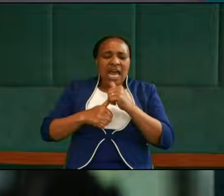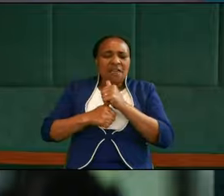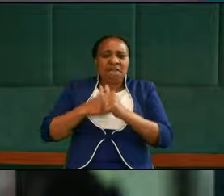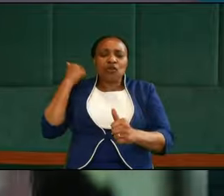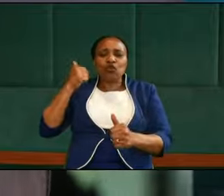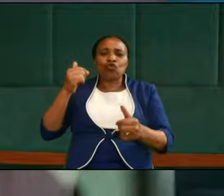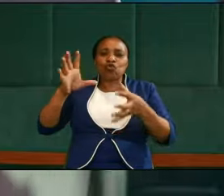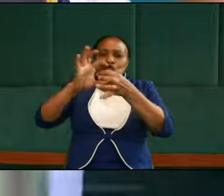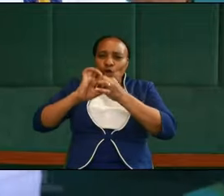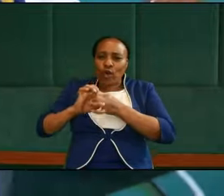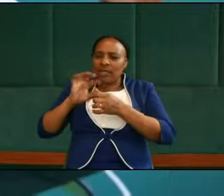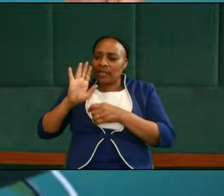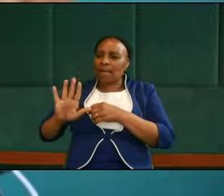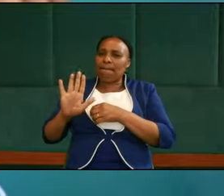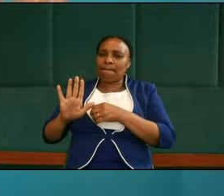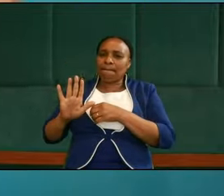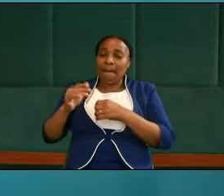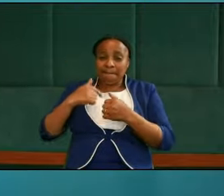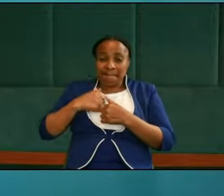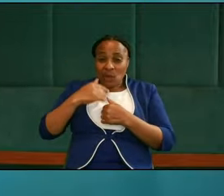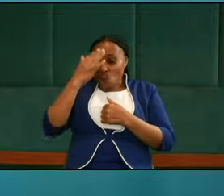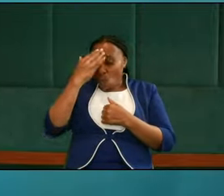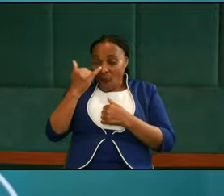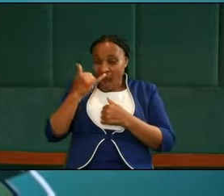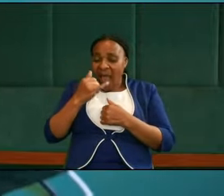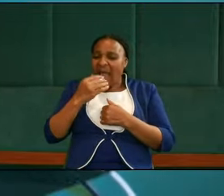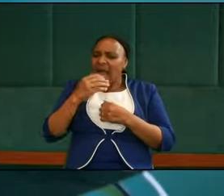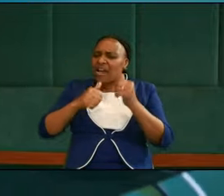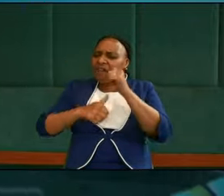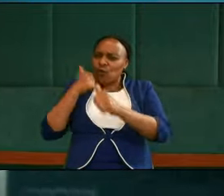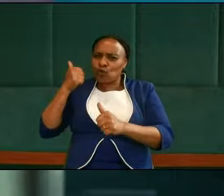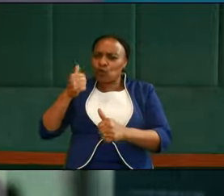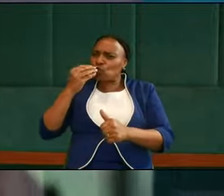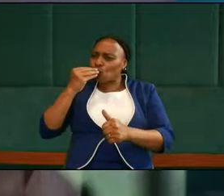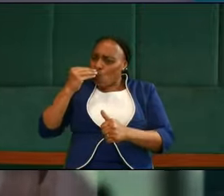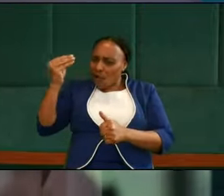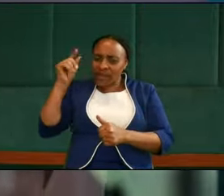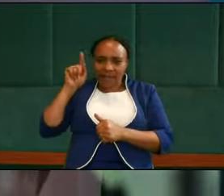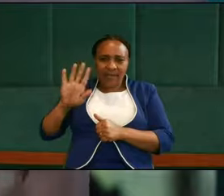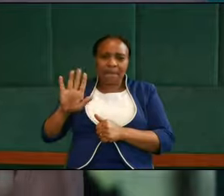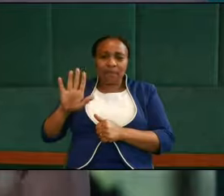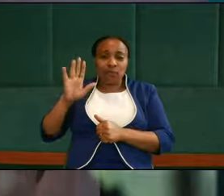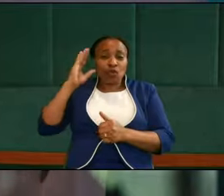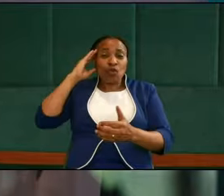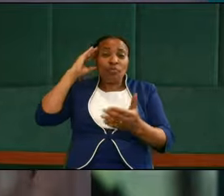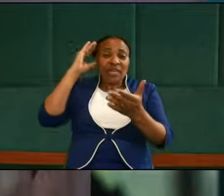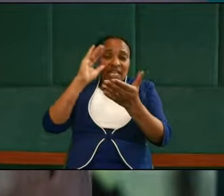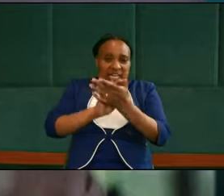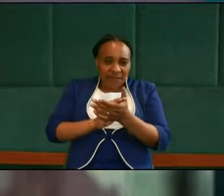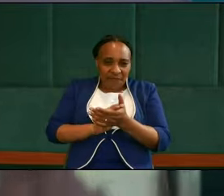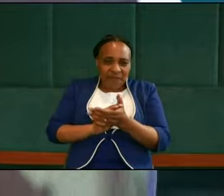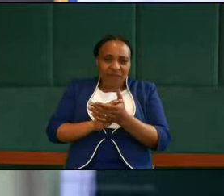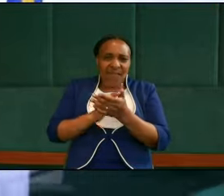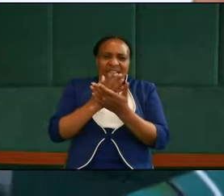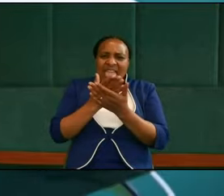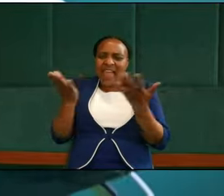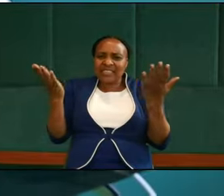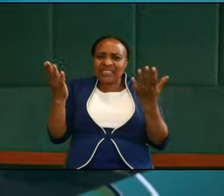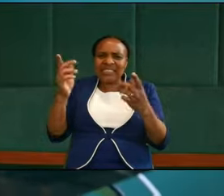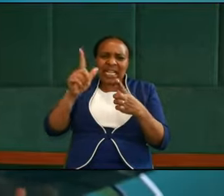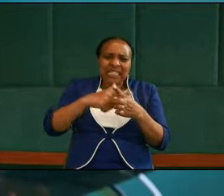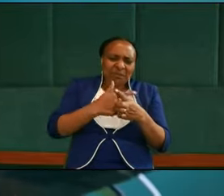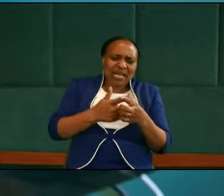on the Sabbath. Why? I refuse to take alcohol. Why? I refuse to believe in deism and its